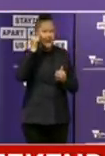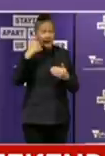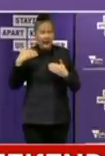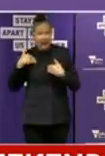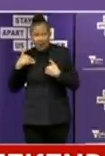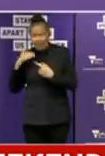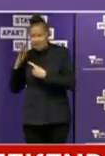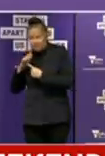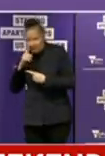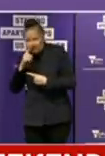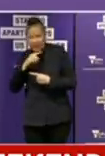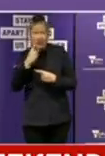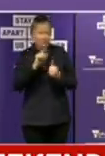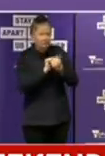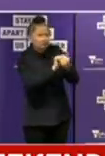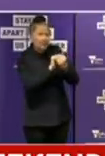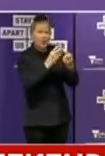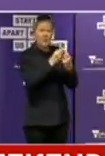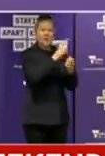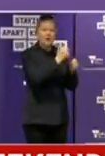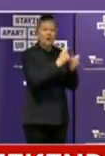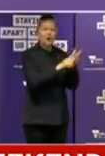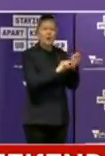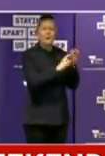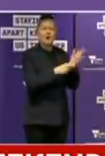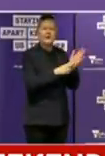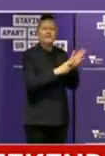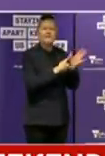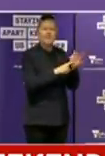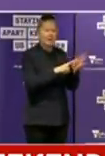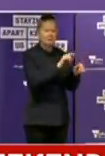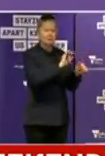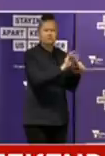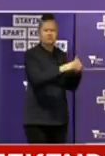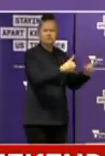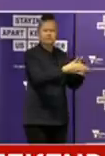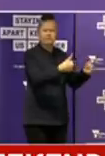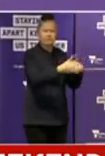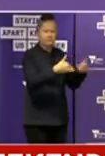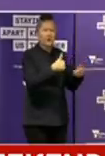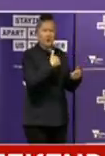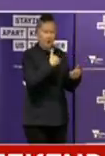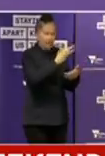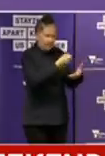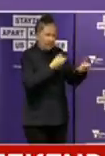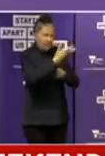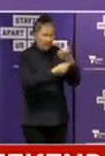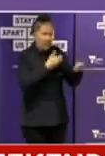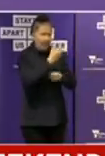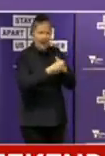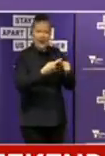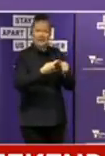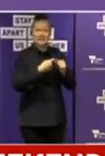Valley, the amazing work they were able to do, based on all those test results coming through, based on the fact that we haven't seen any